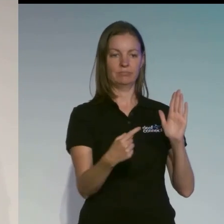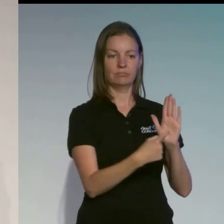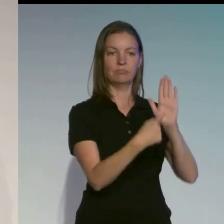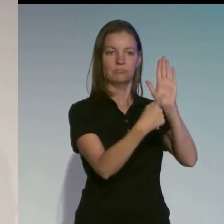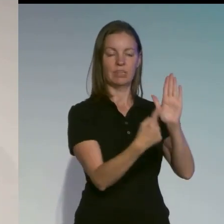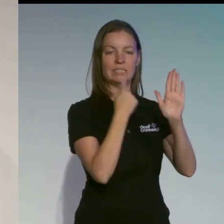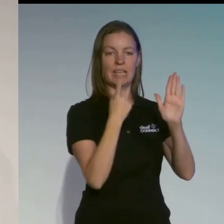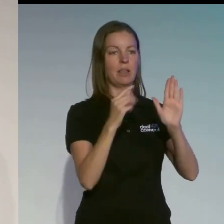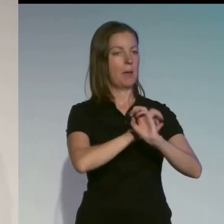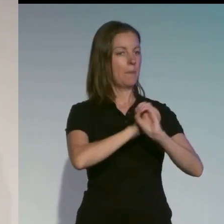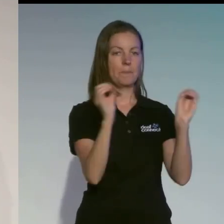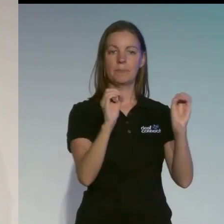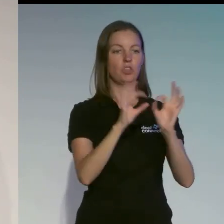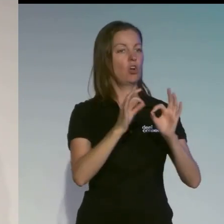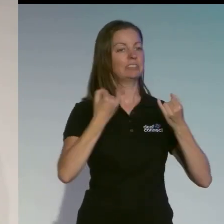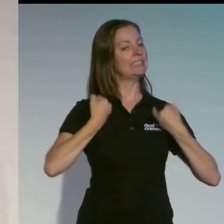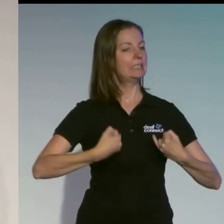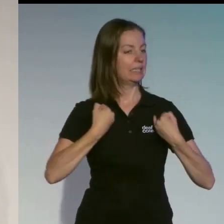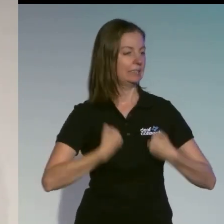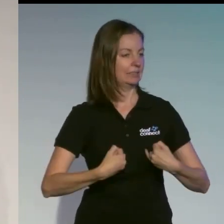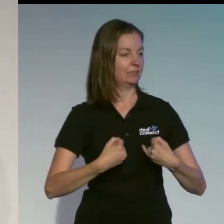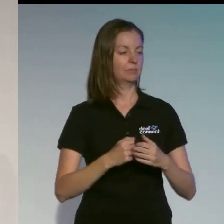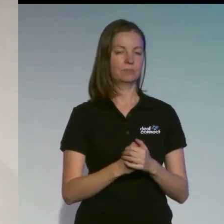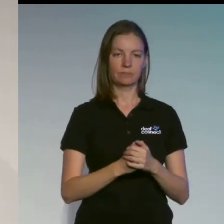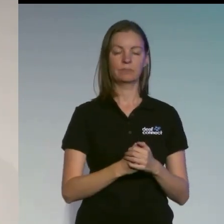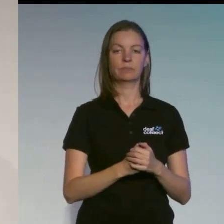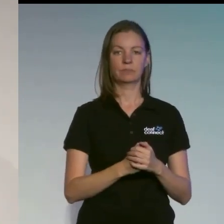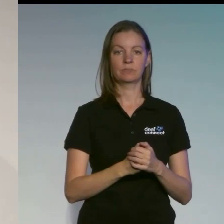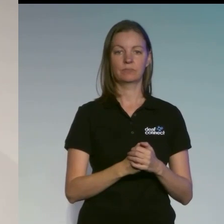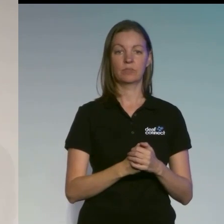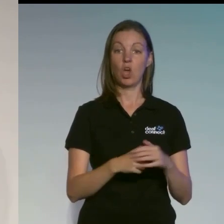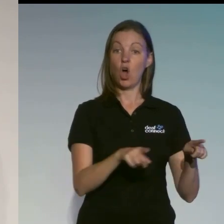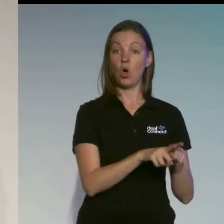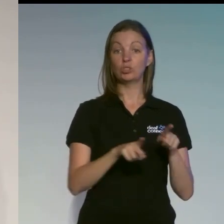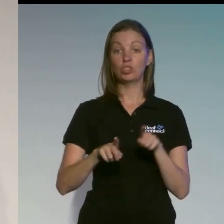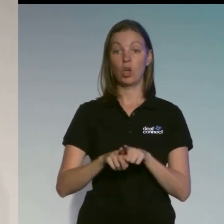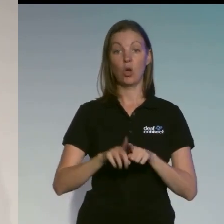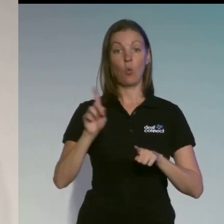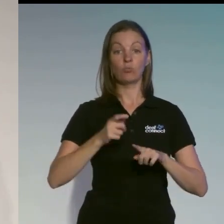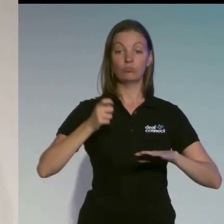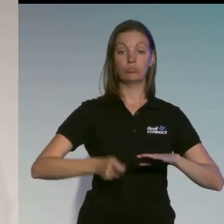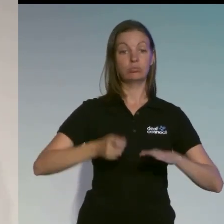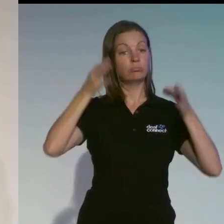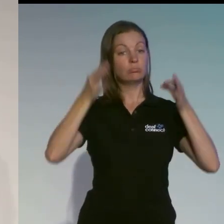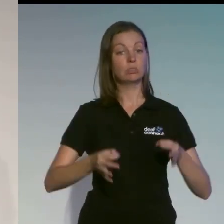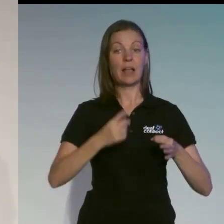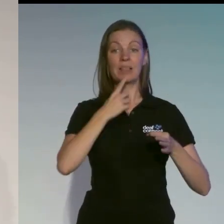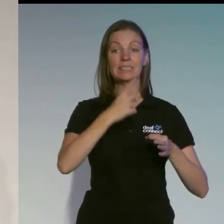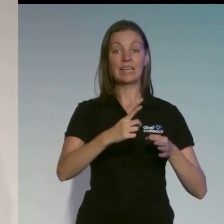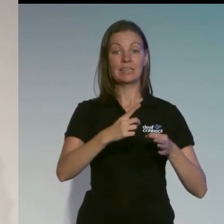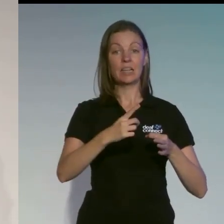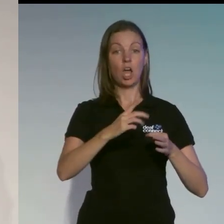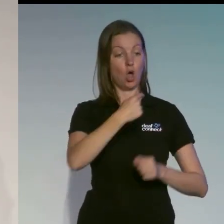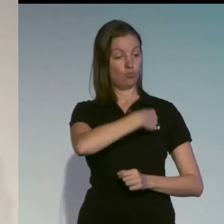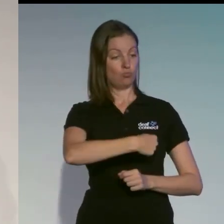it's not a disease anymore. And also the verdict also said promising gay cure